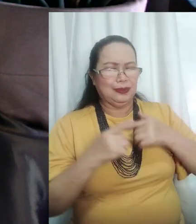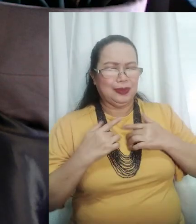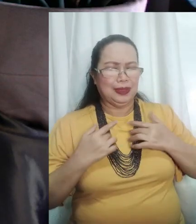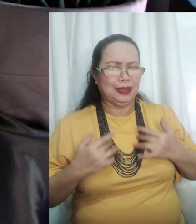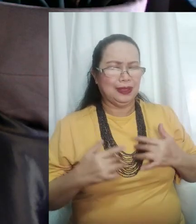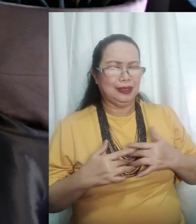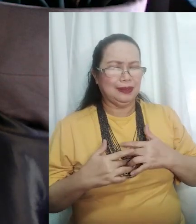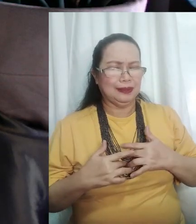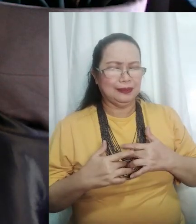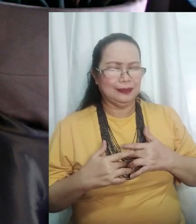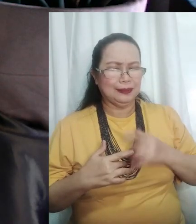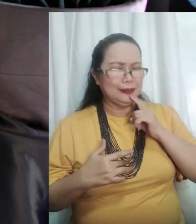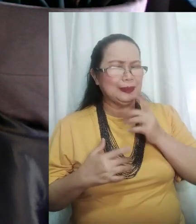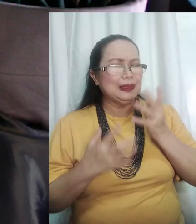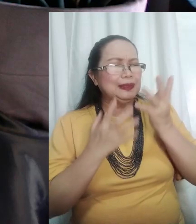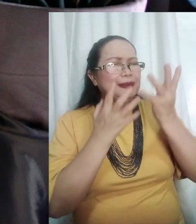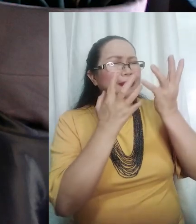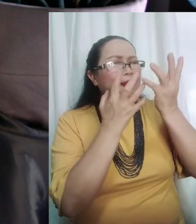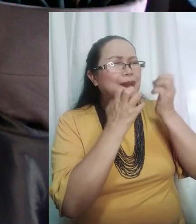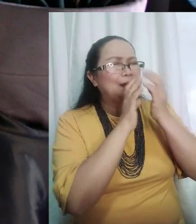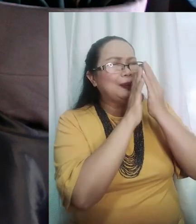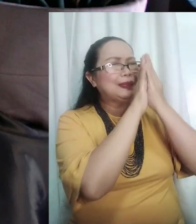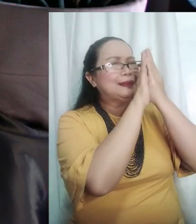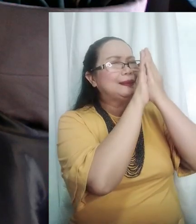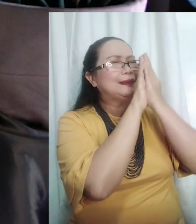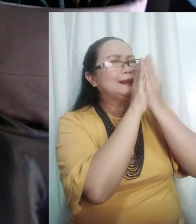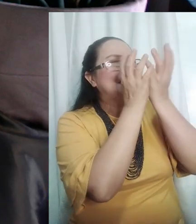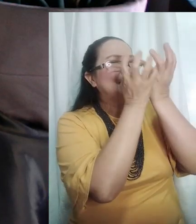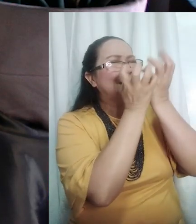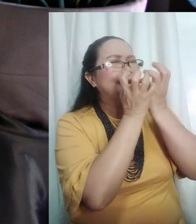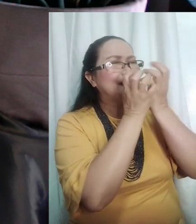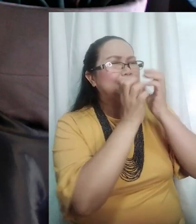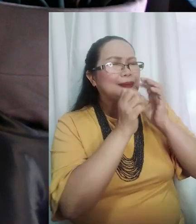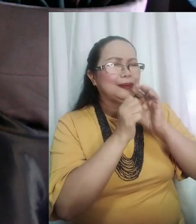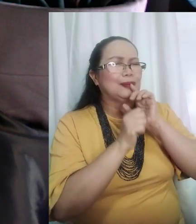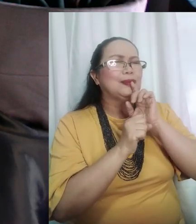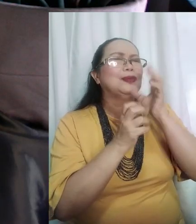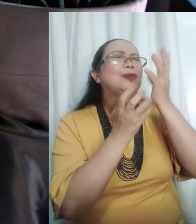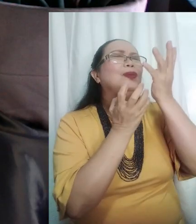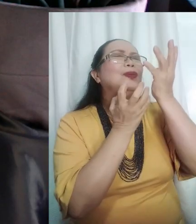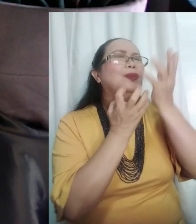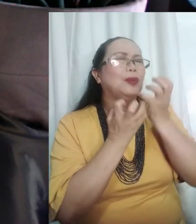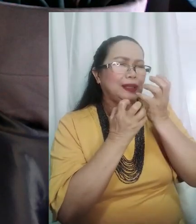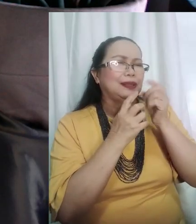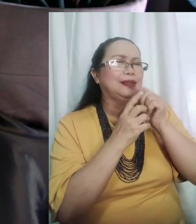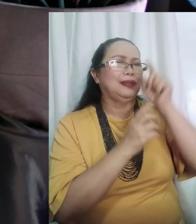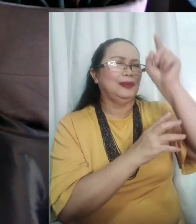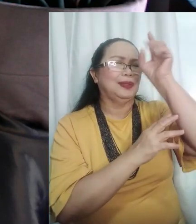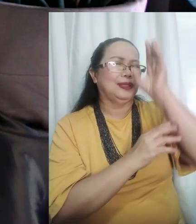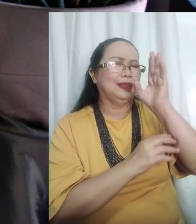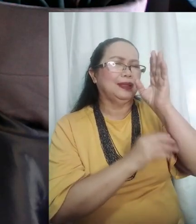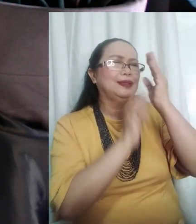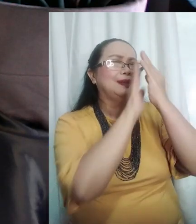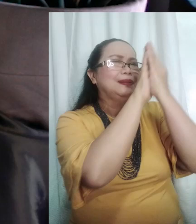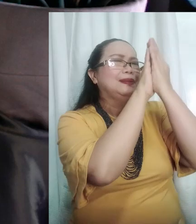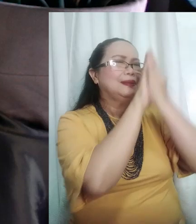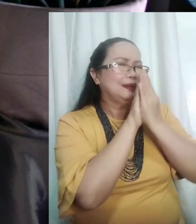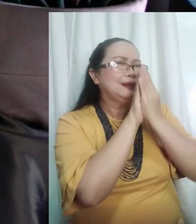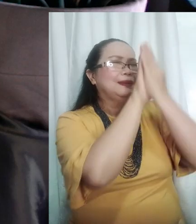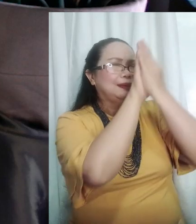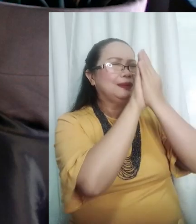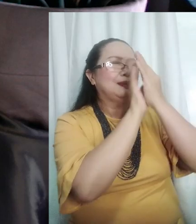hearts, a desperation enough to want you and